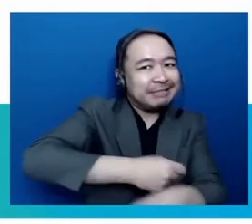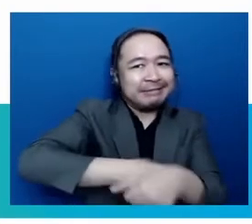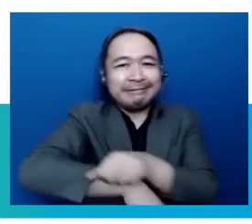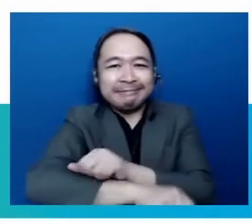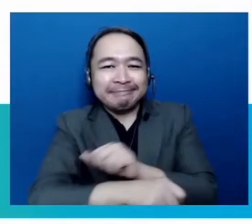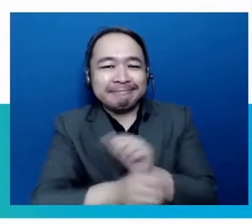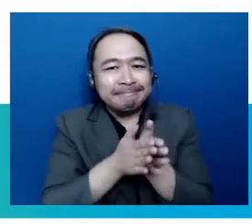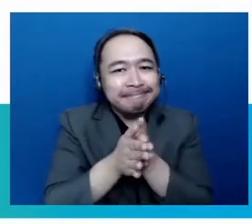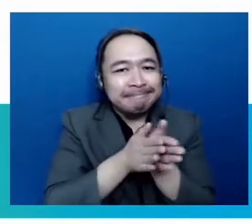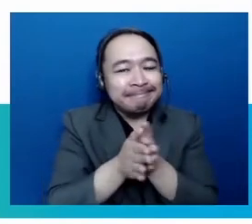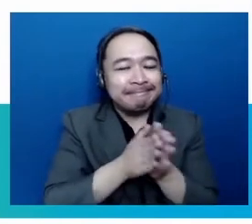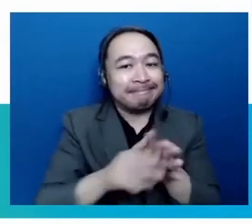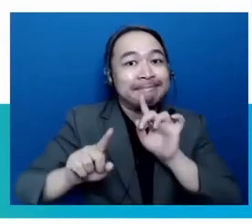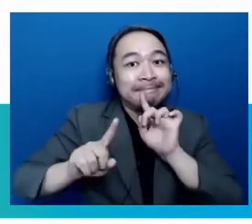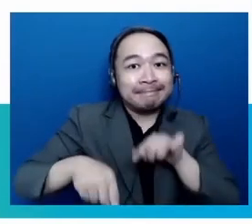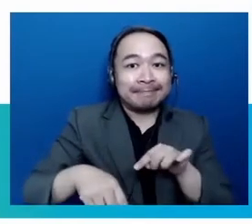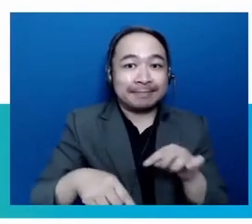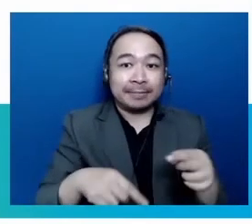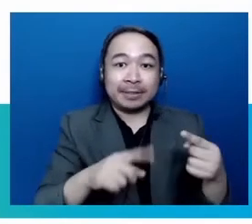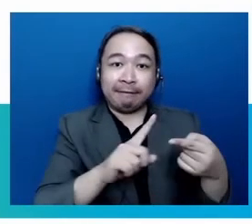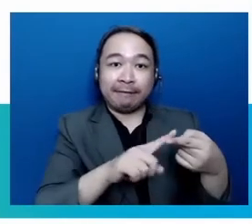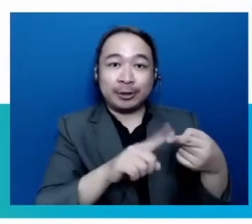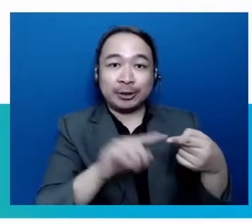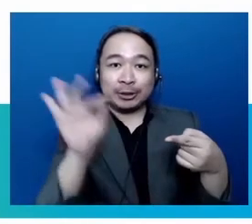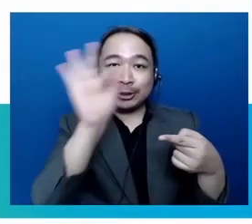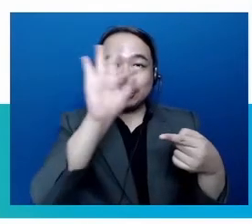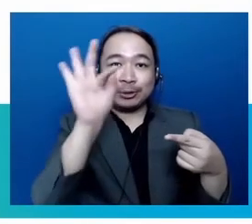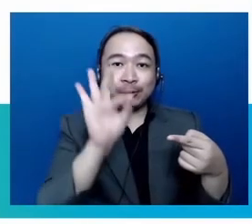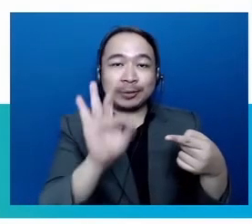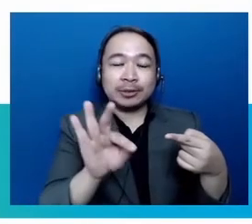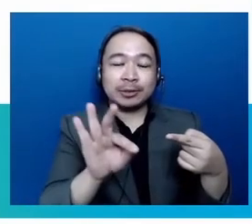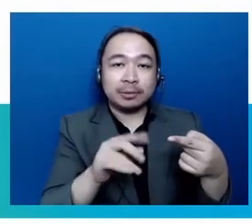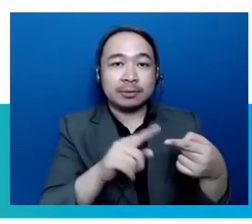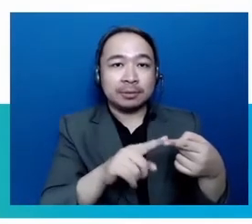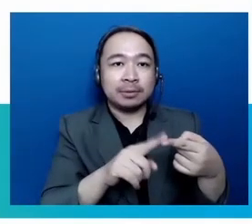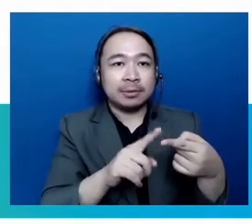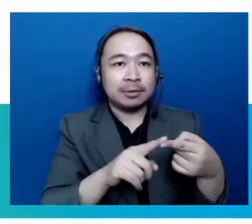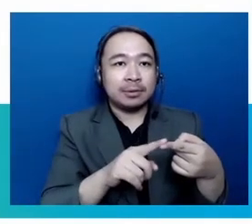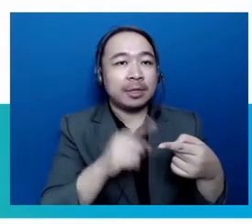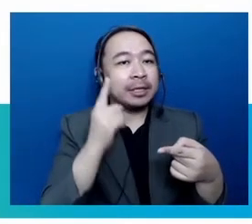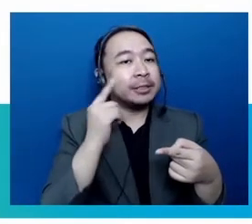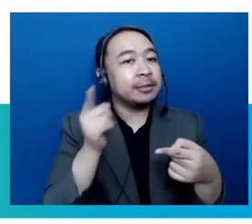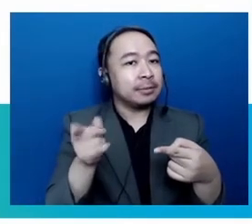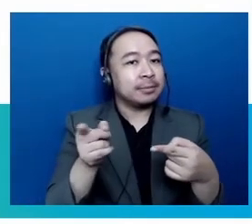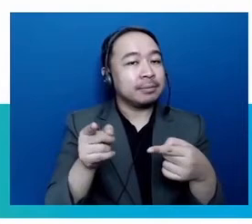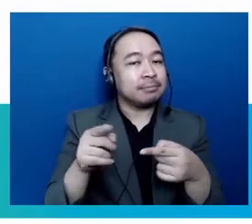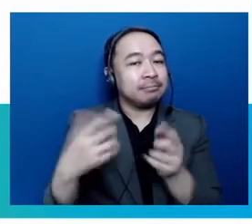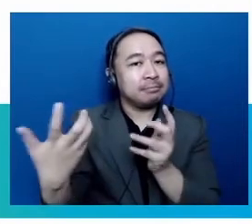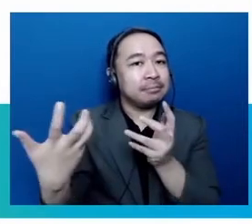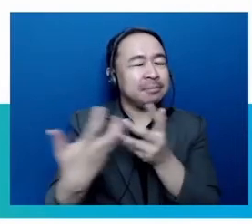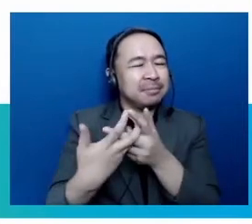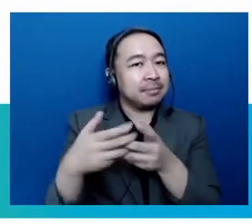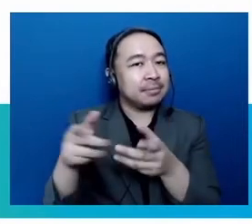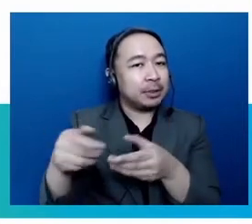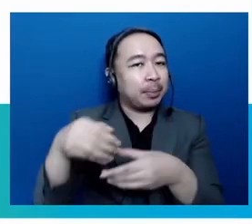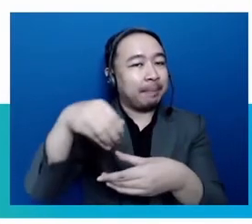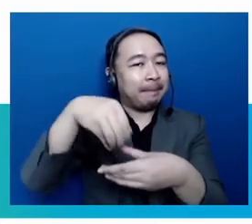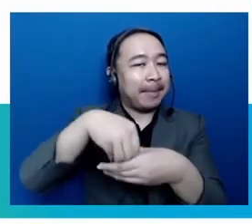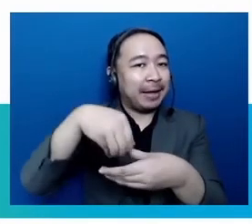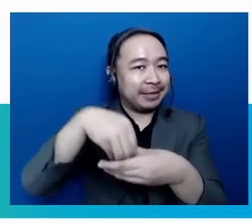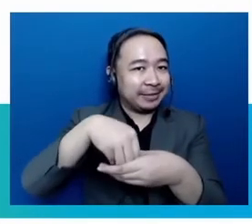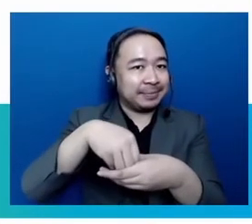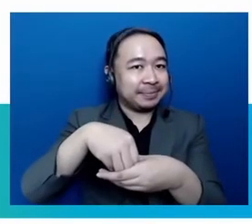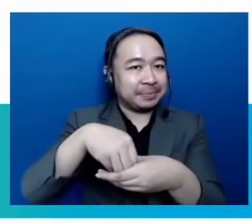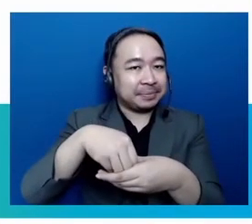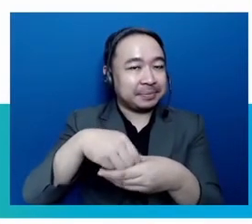first question is probably more for our colleagues from the banks. And maybe we